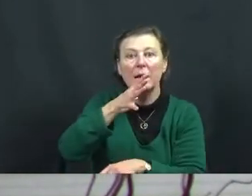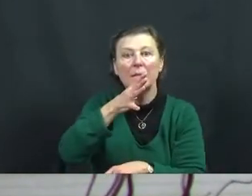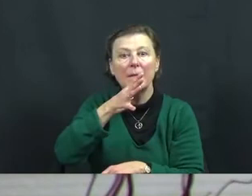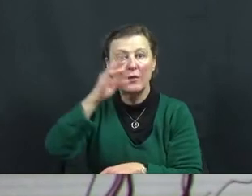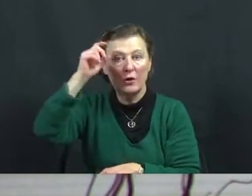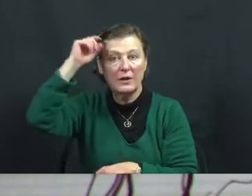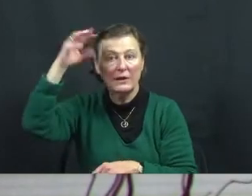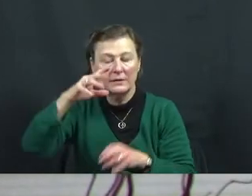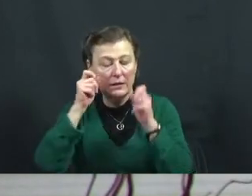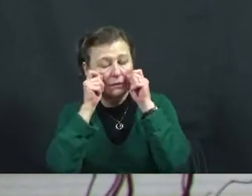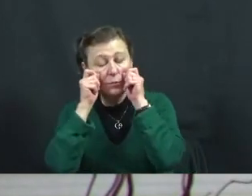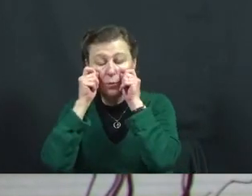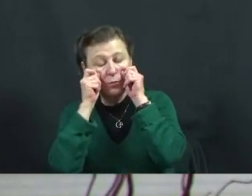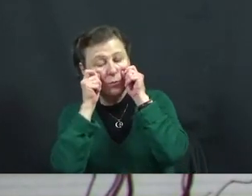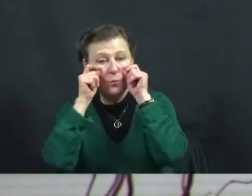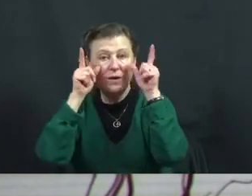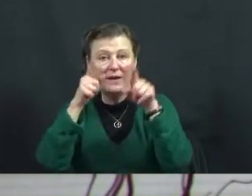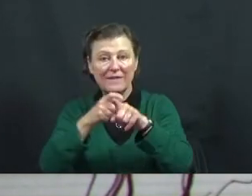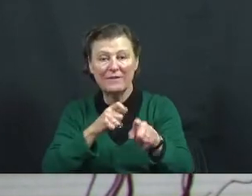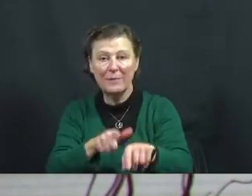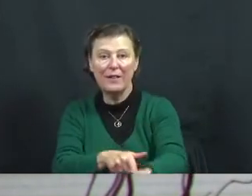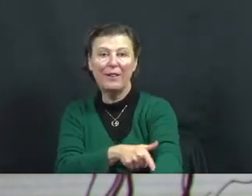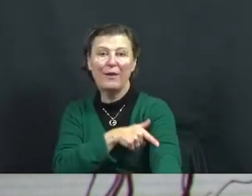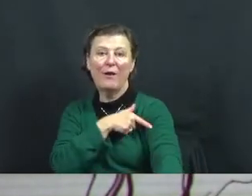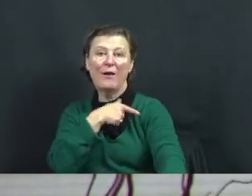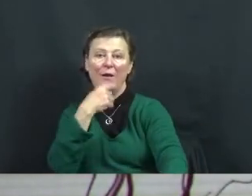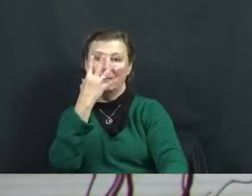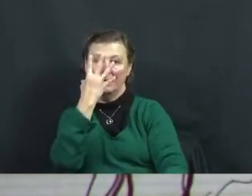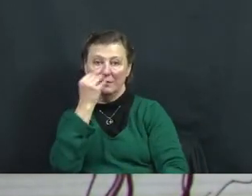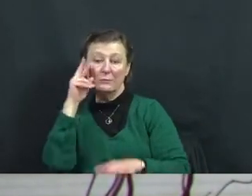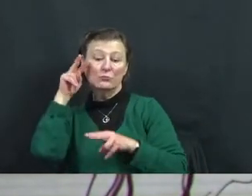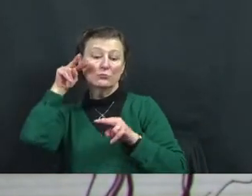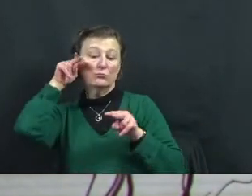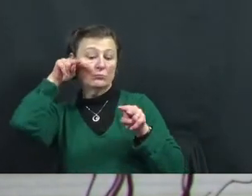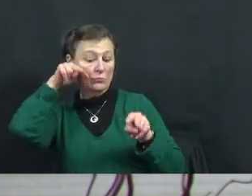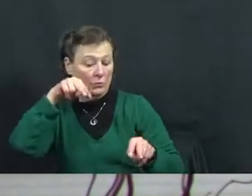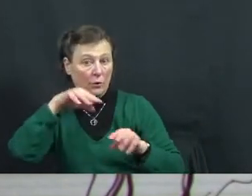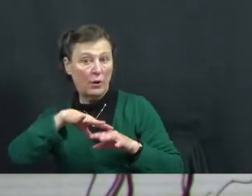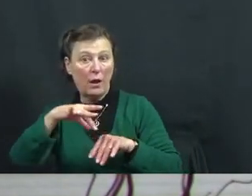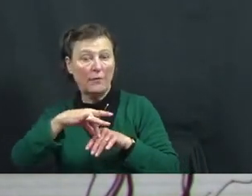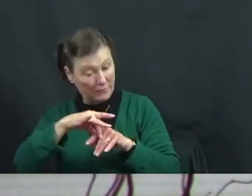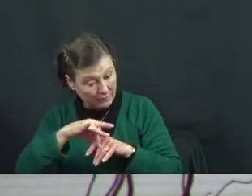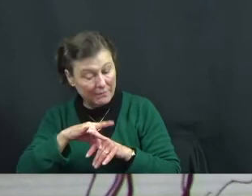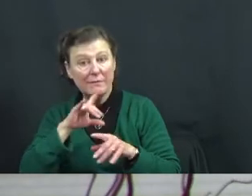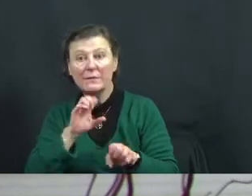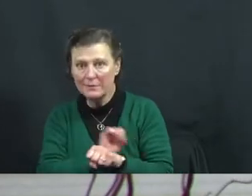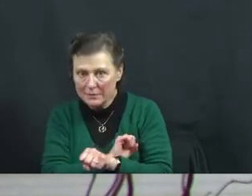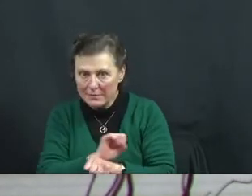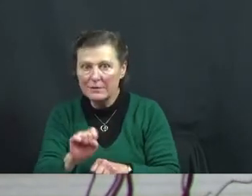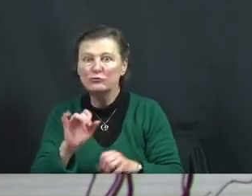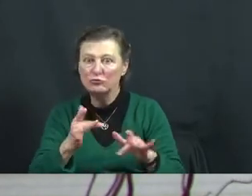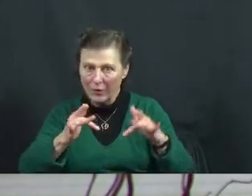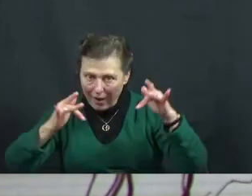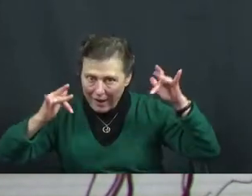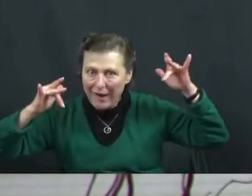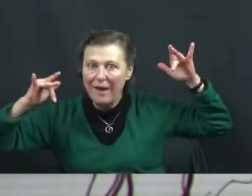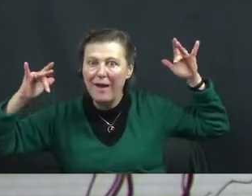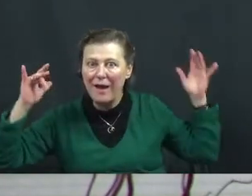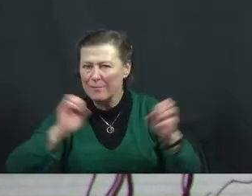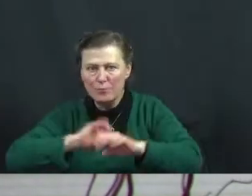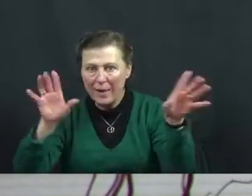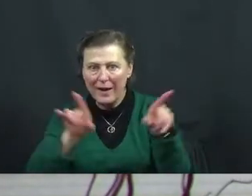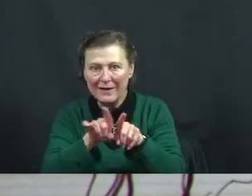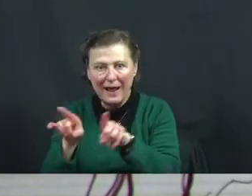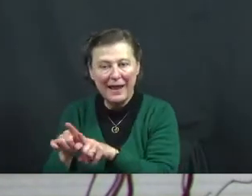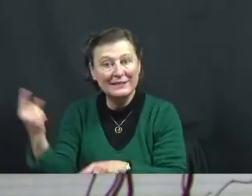Sun was awakened from her long sleep. She looked down upon the earth, and indeed, it was shining as bright as